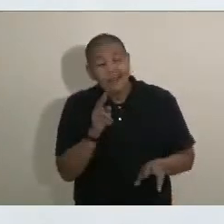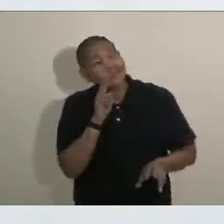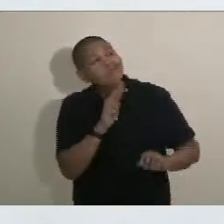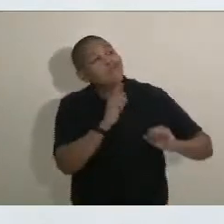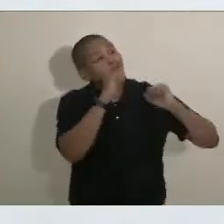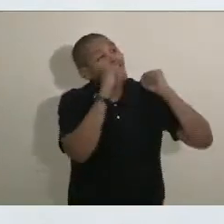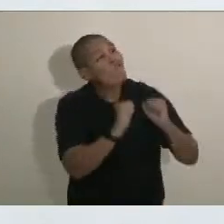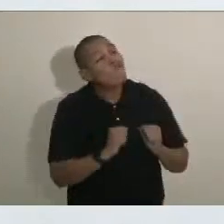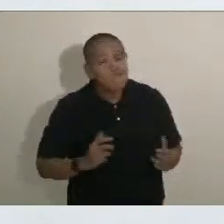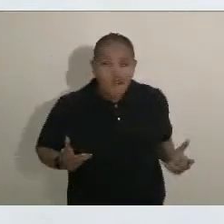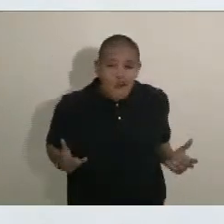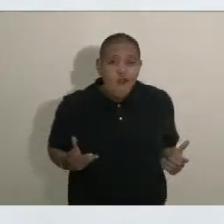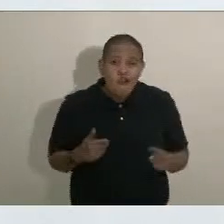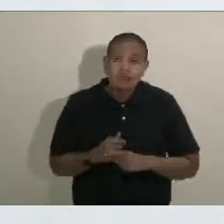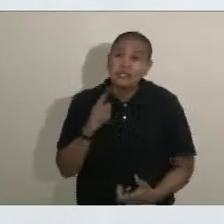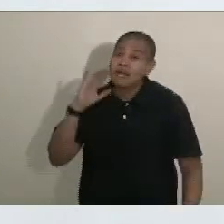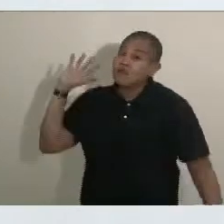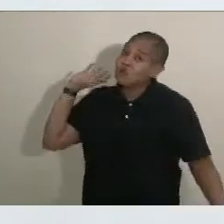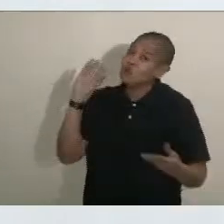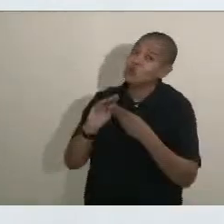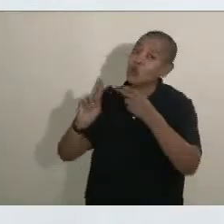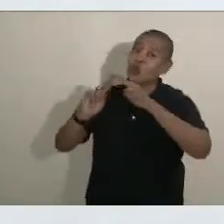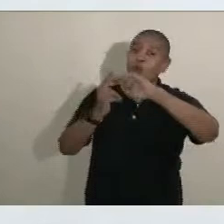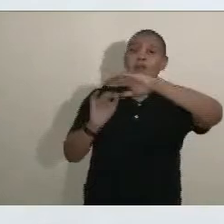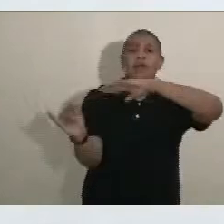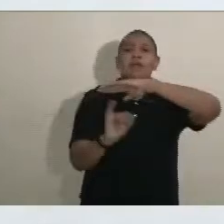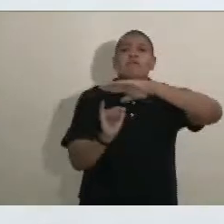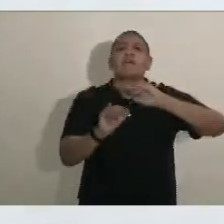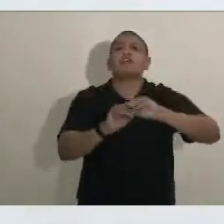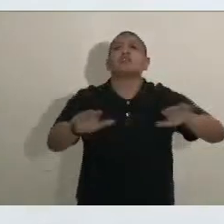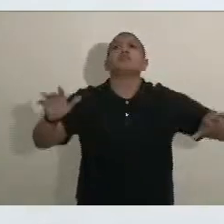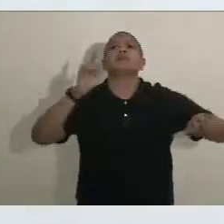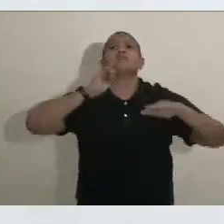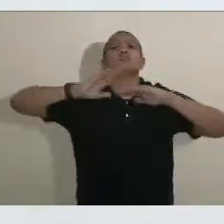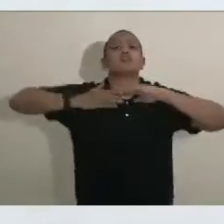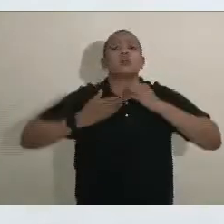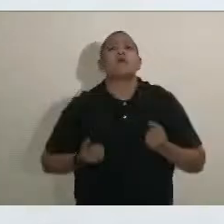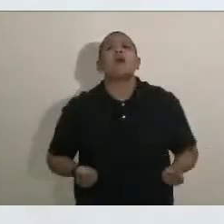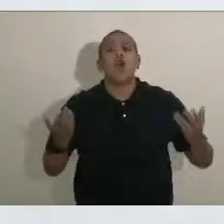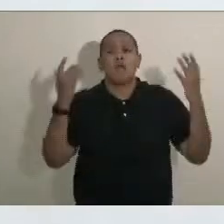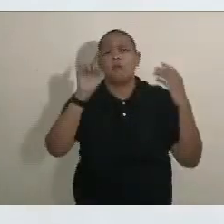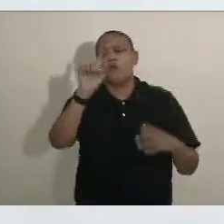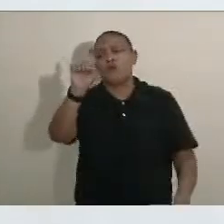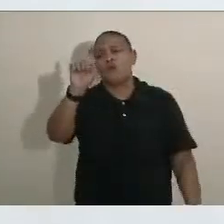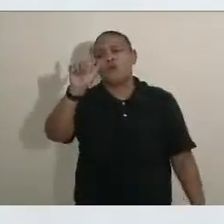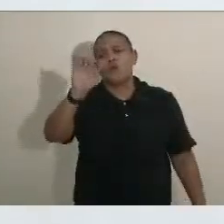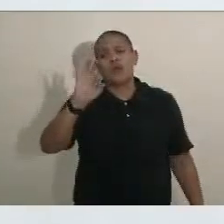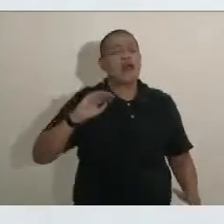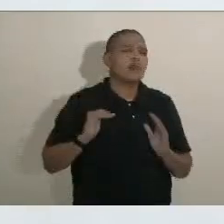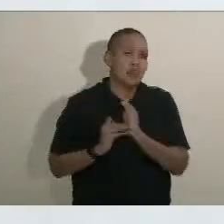confirmed. It brings the total numbers of infection on record for the island to